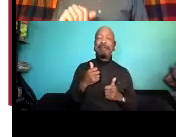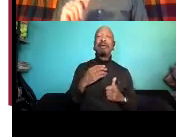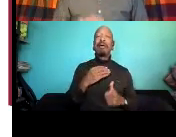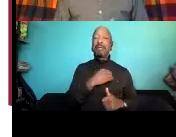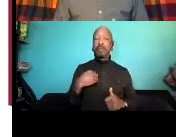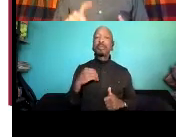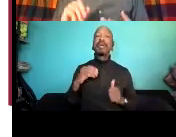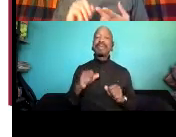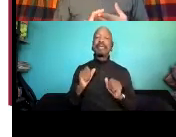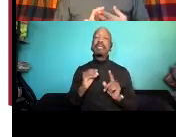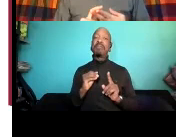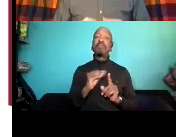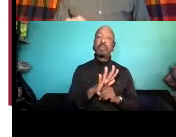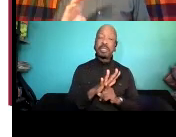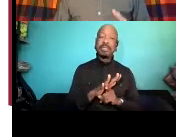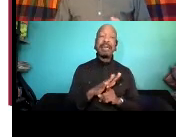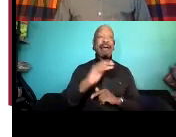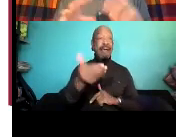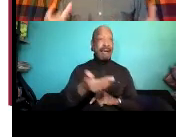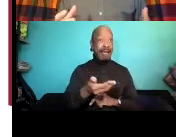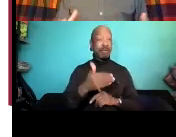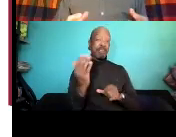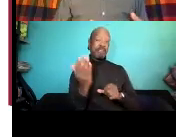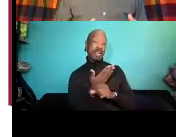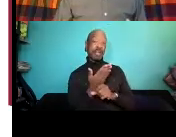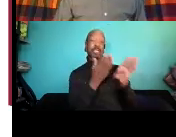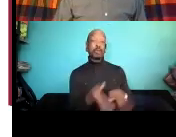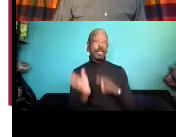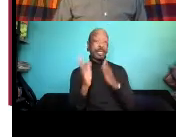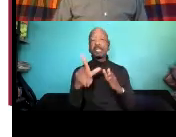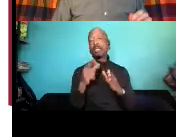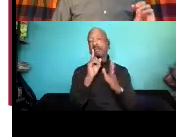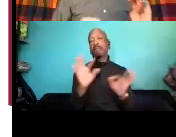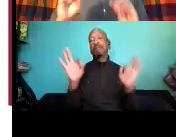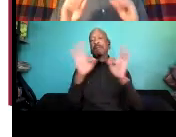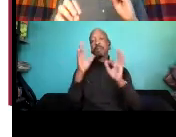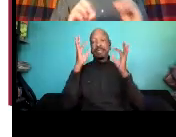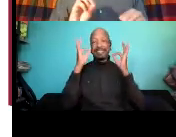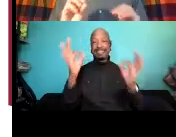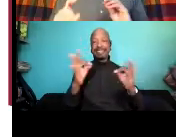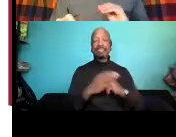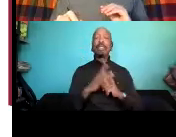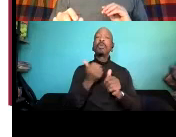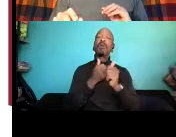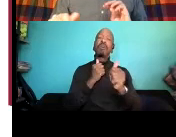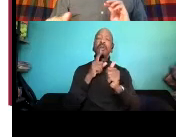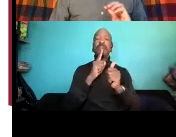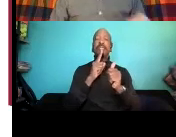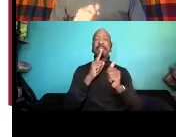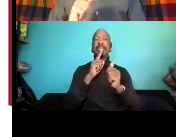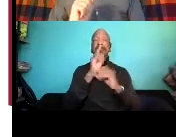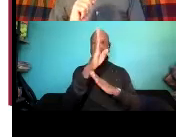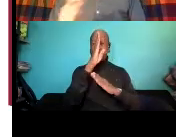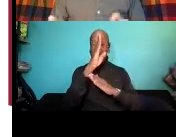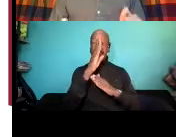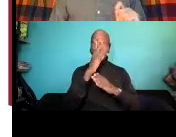influence hiring, firing, strategy, and other major decisions. You avoid direct supervision. So the way